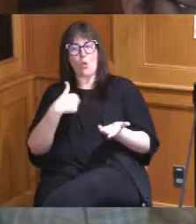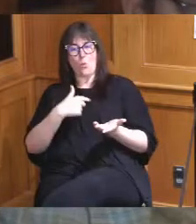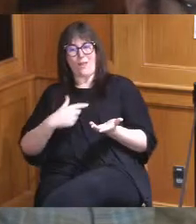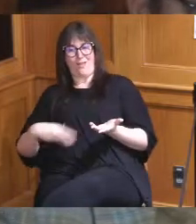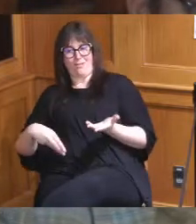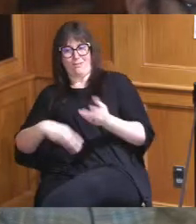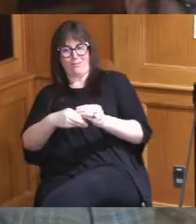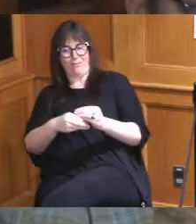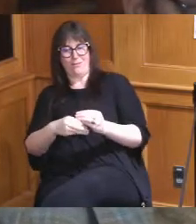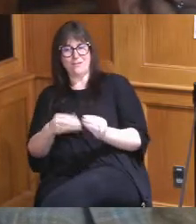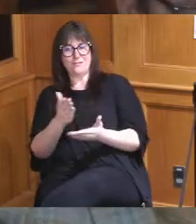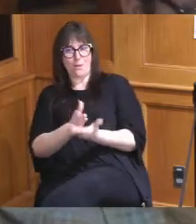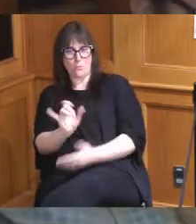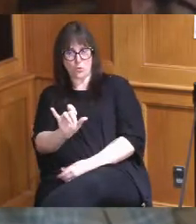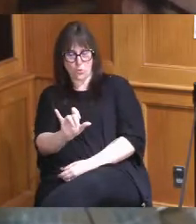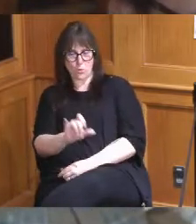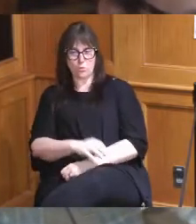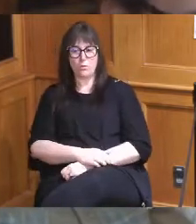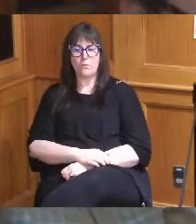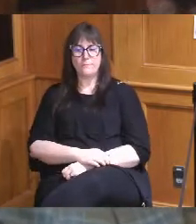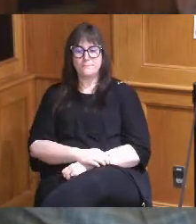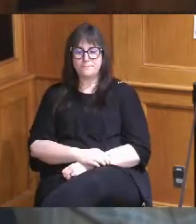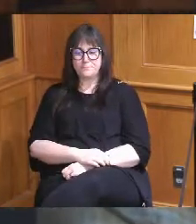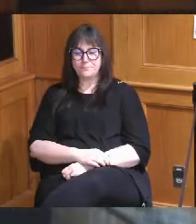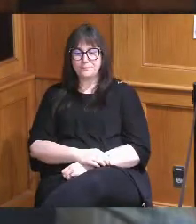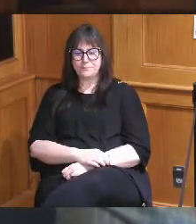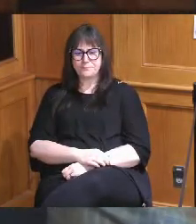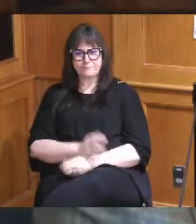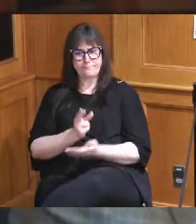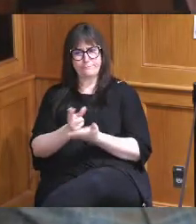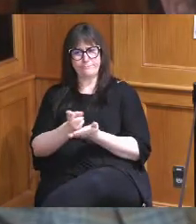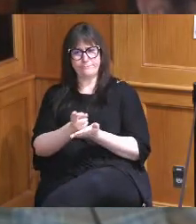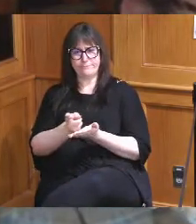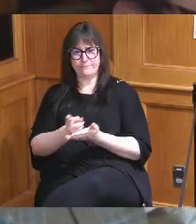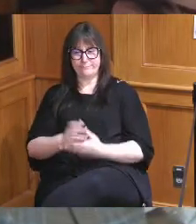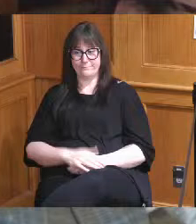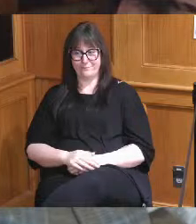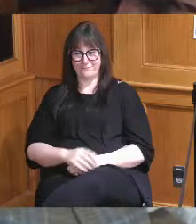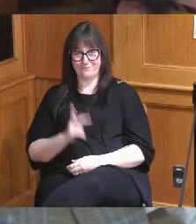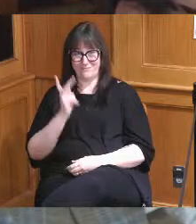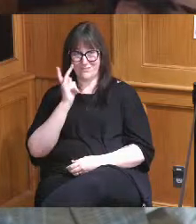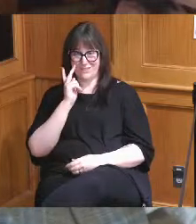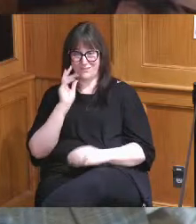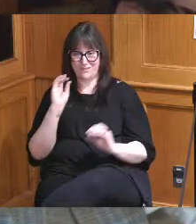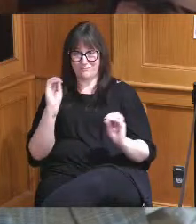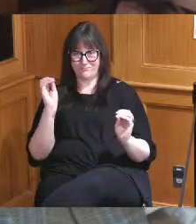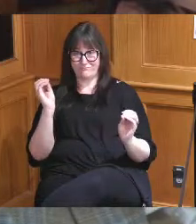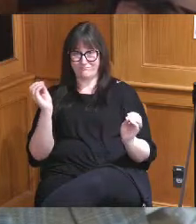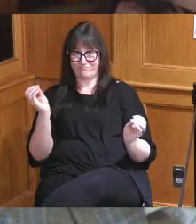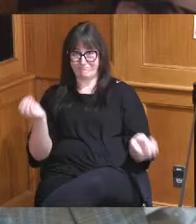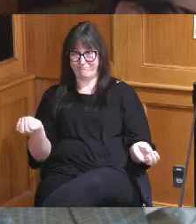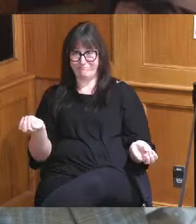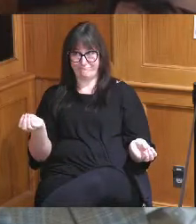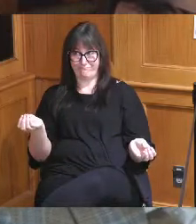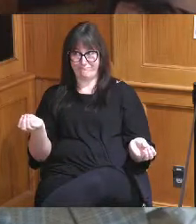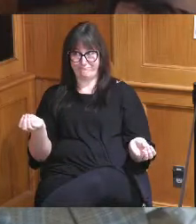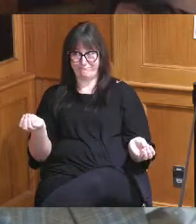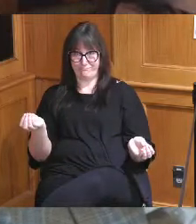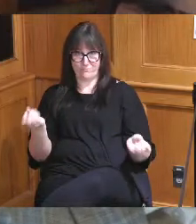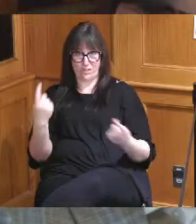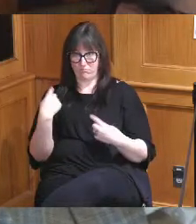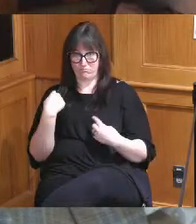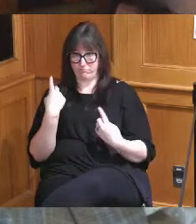every year. And I'll be honest, I hadn't really seen the help.